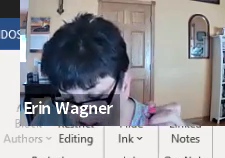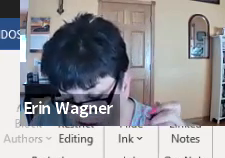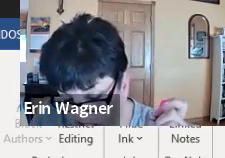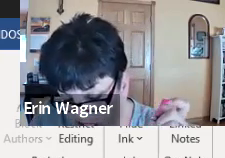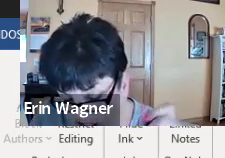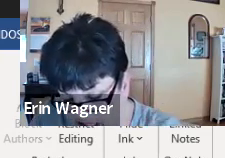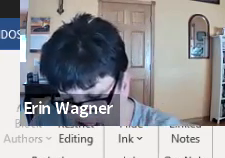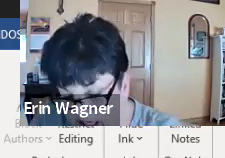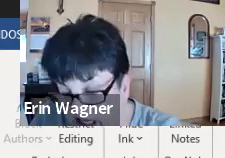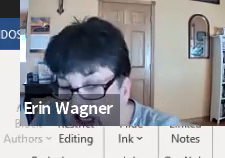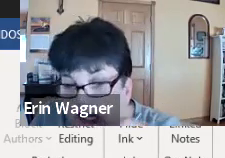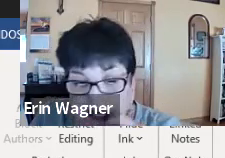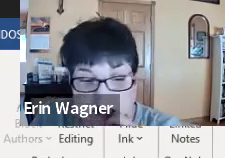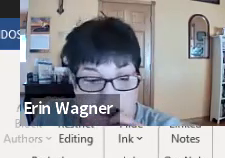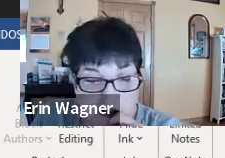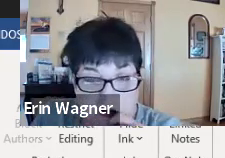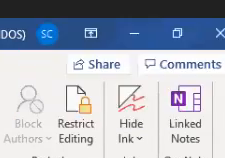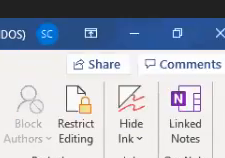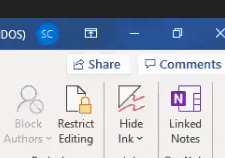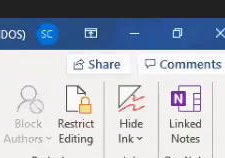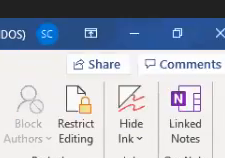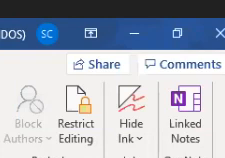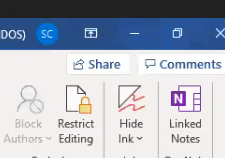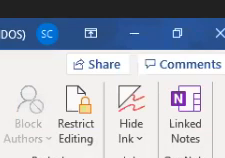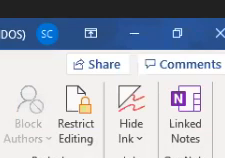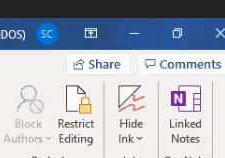done. DOJ has done.